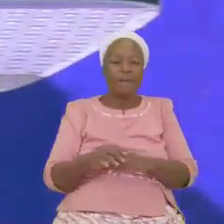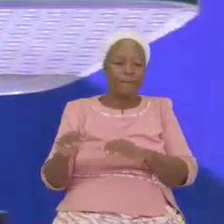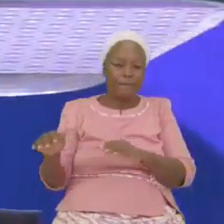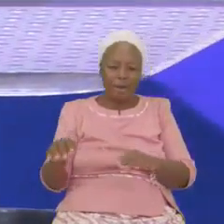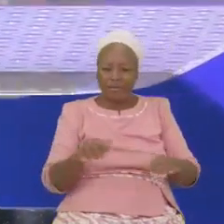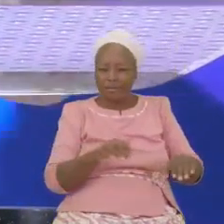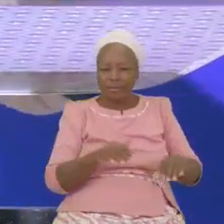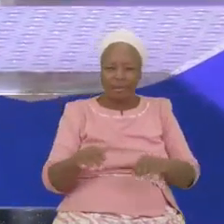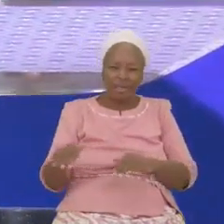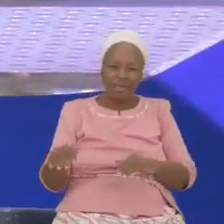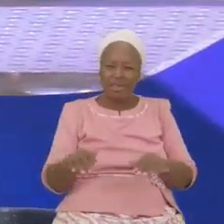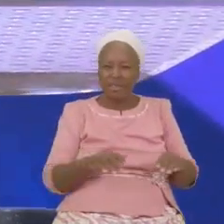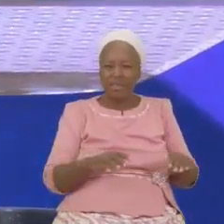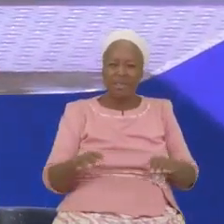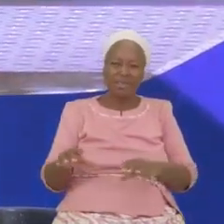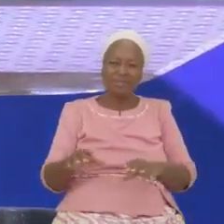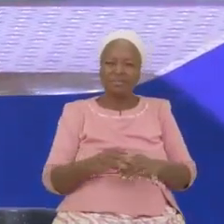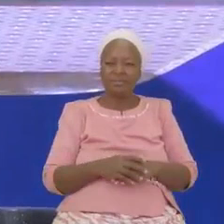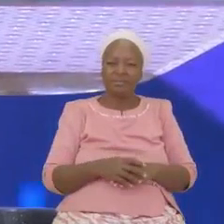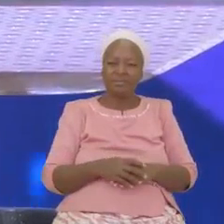Performance of the promise